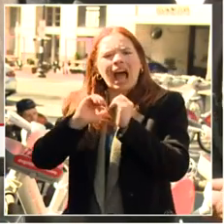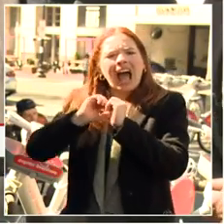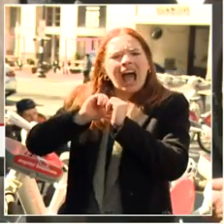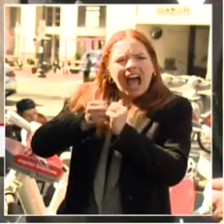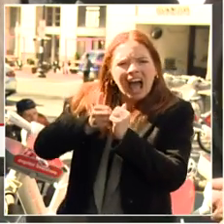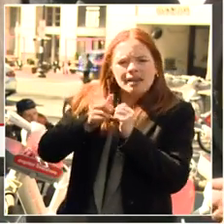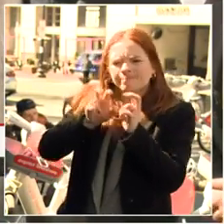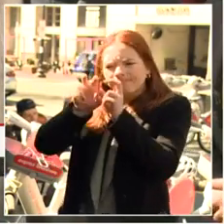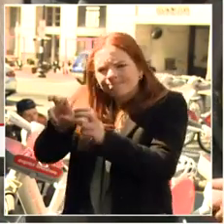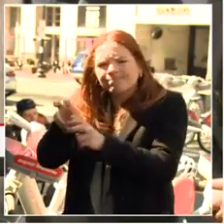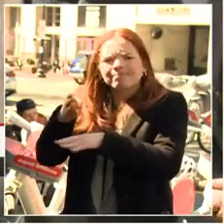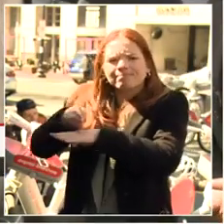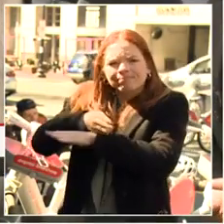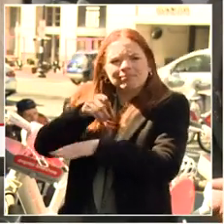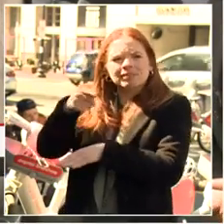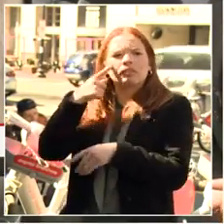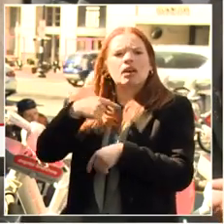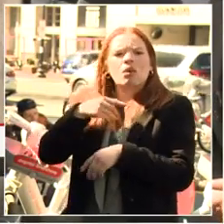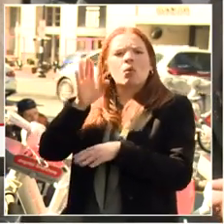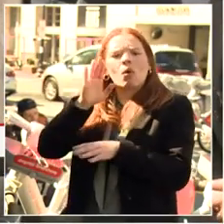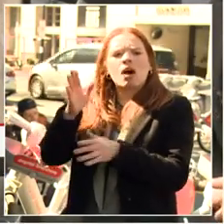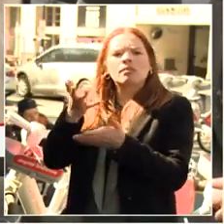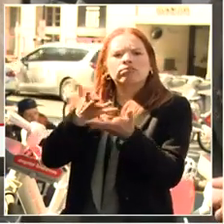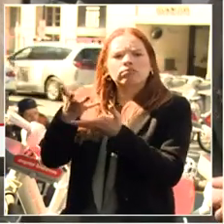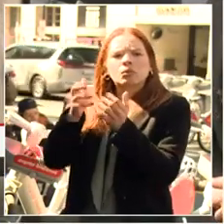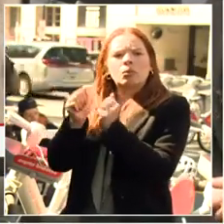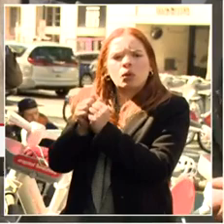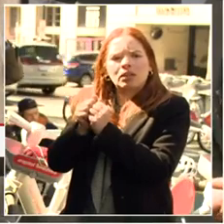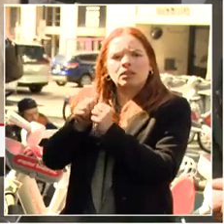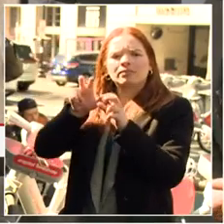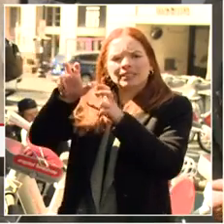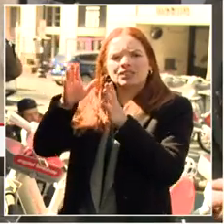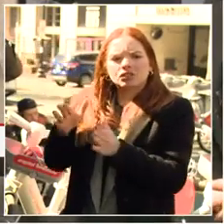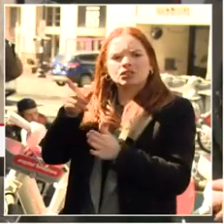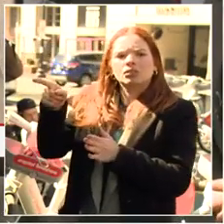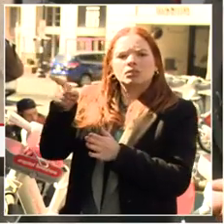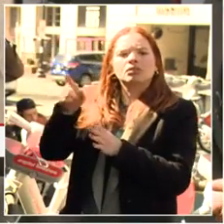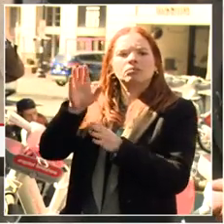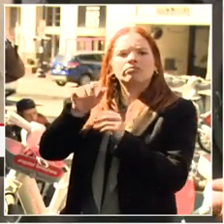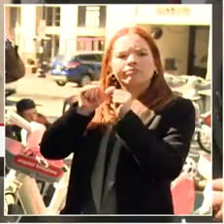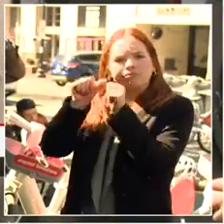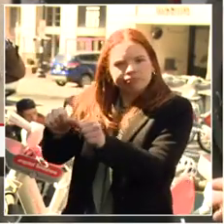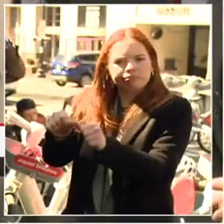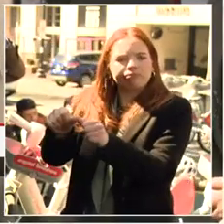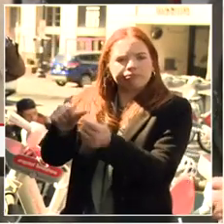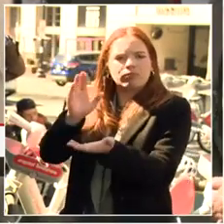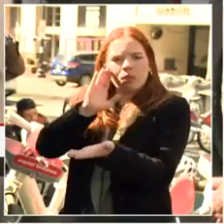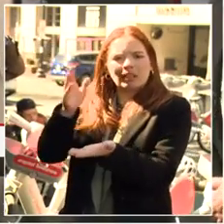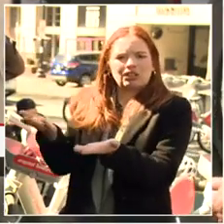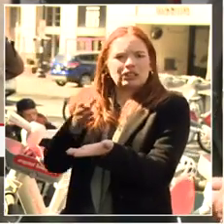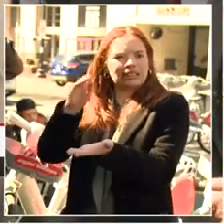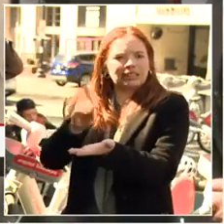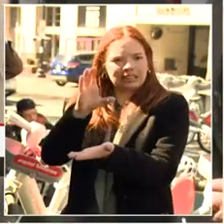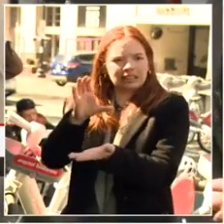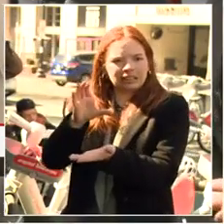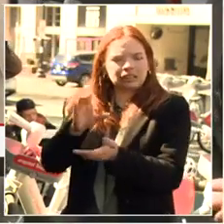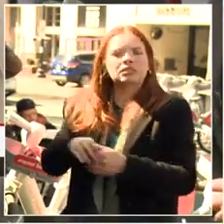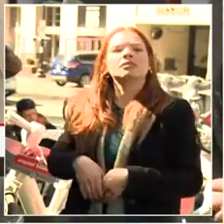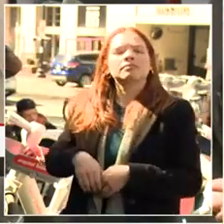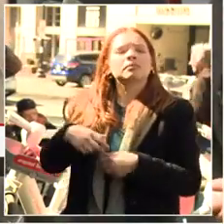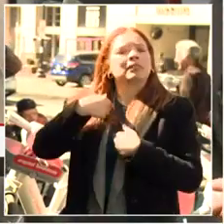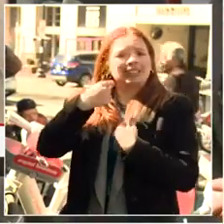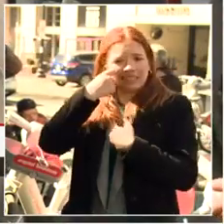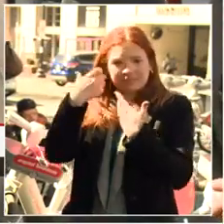I look forward to talking more about the investments that the city will continue to make. I've already mentioned how we